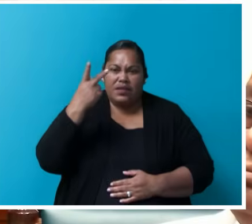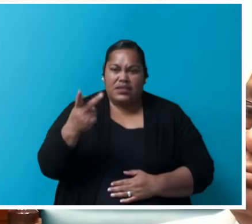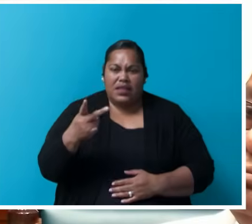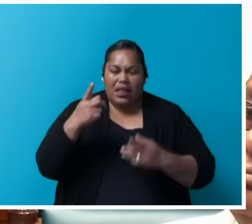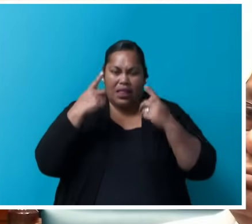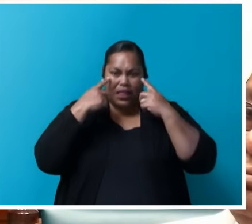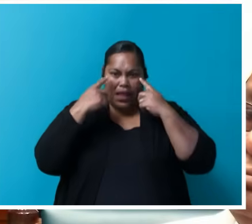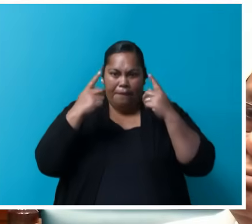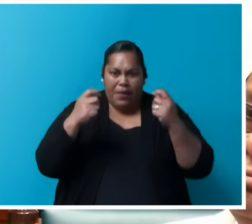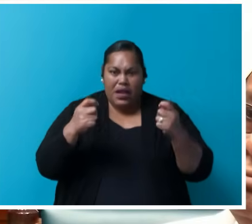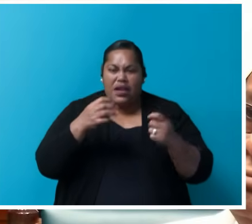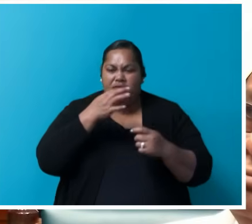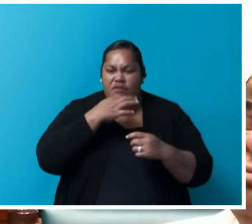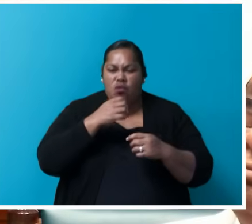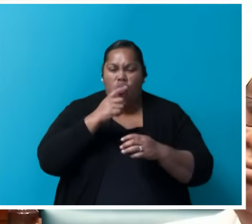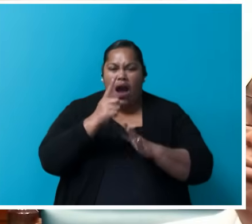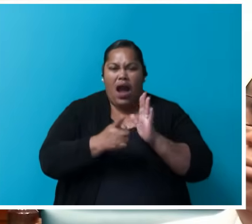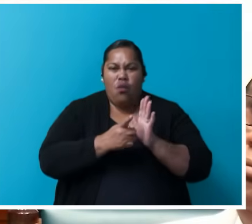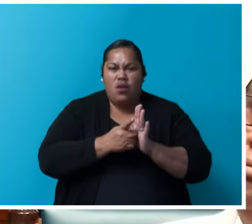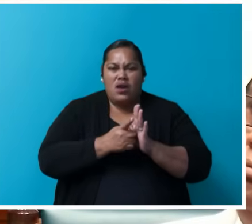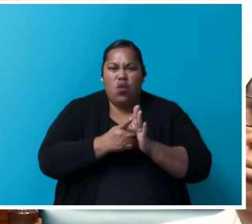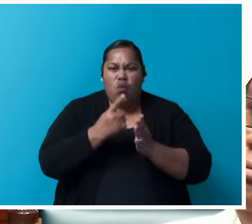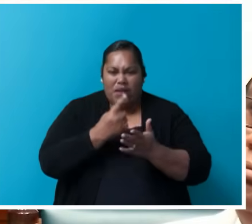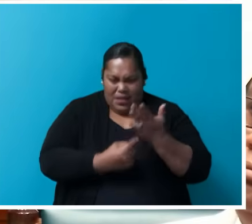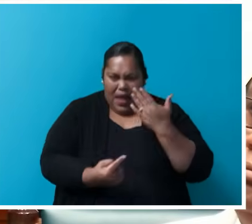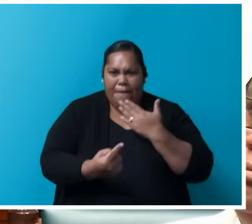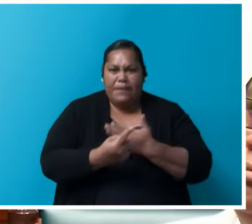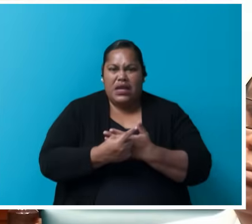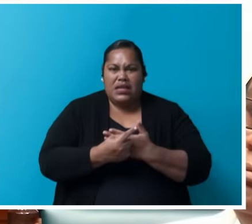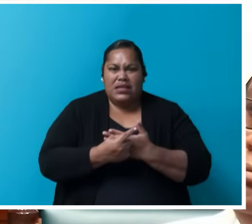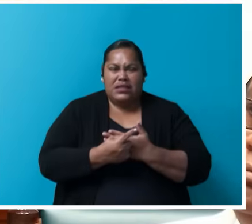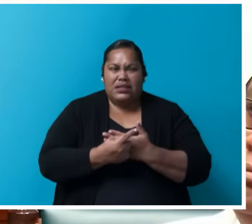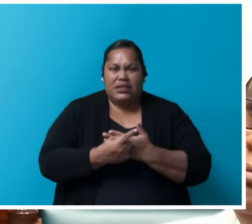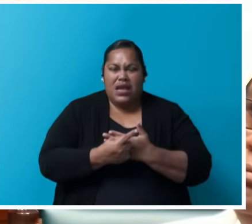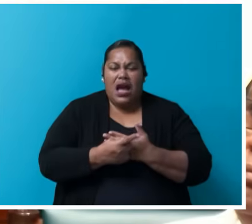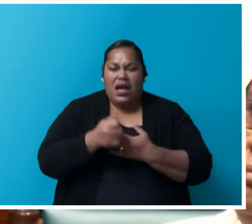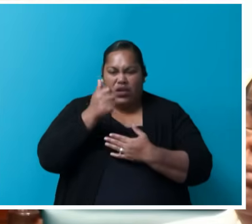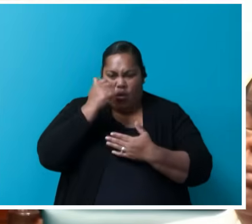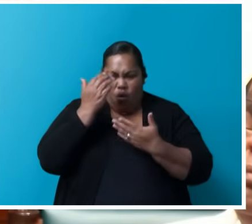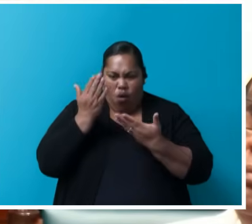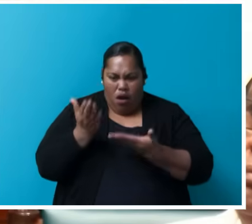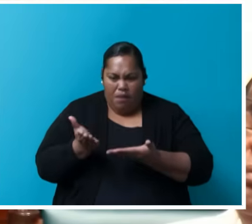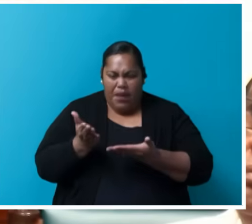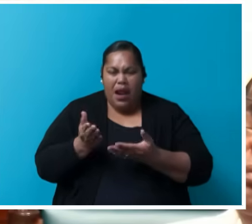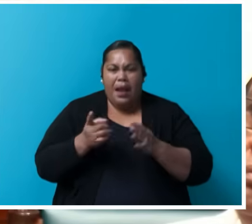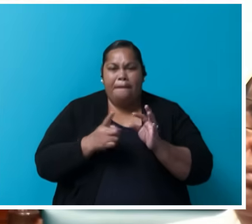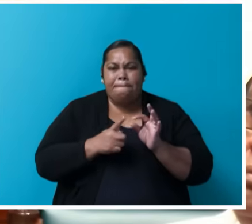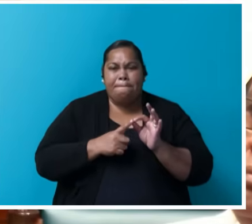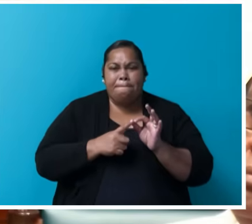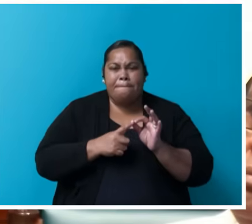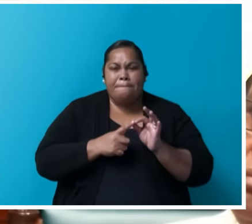a few hours after the incident, and I know the Honourable Assistant Minister in the Prime Minister's office,